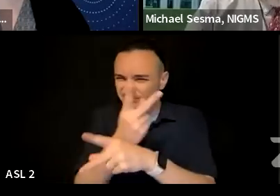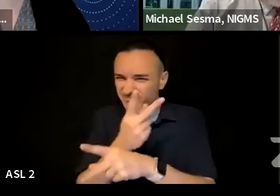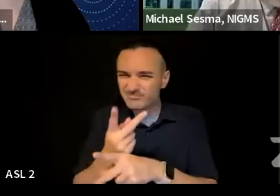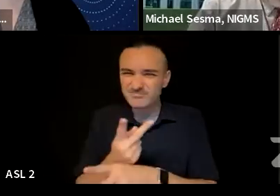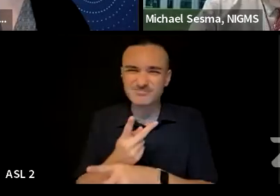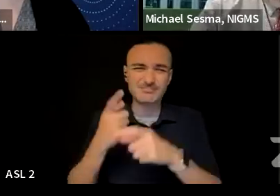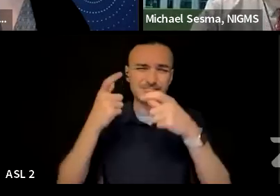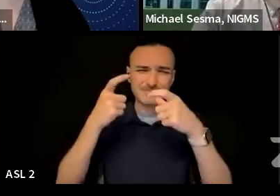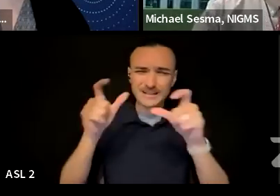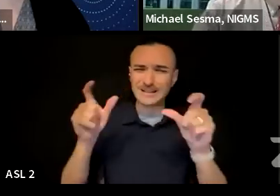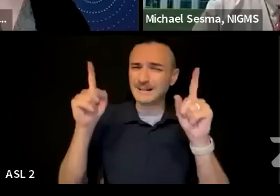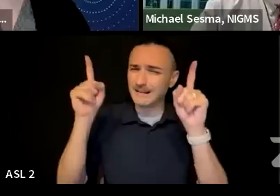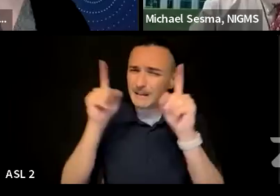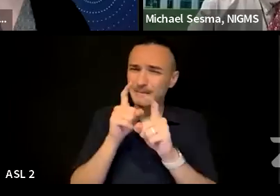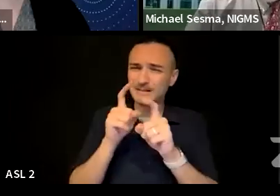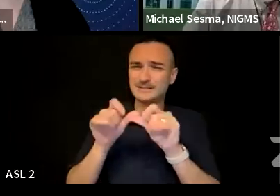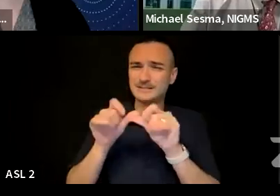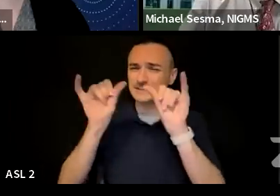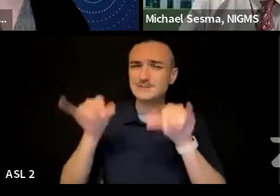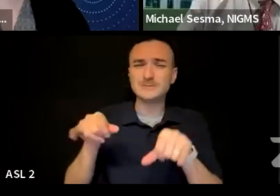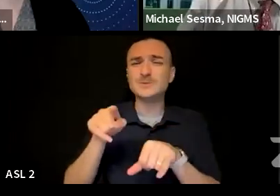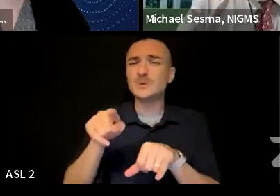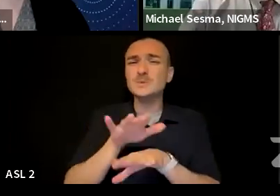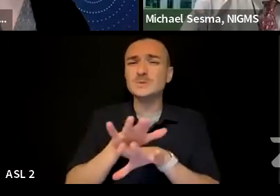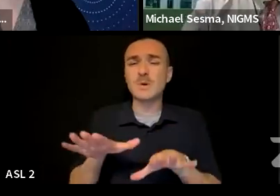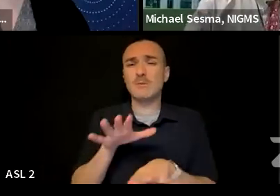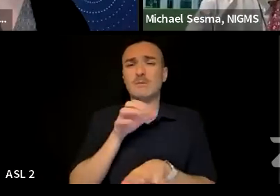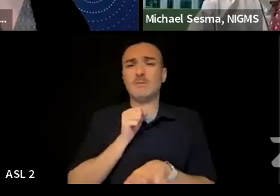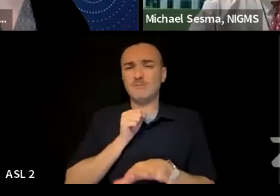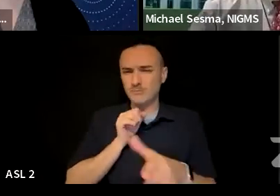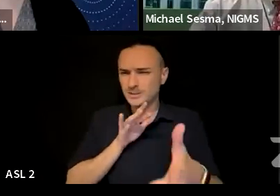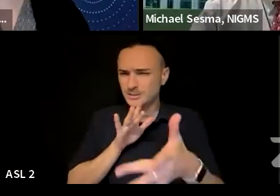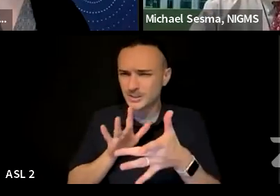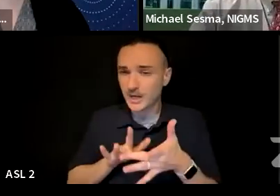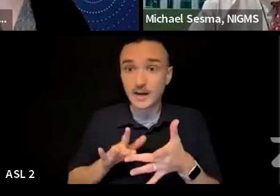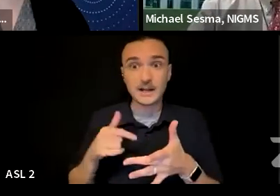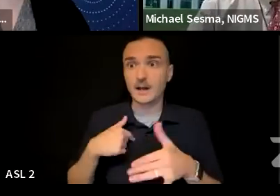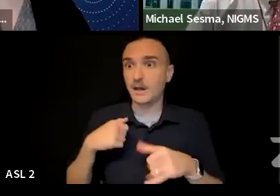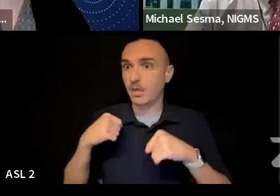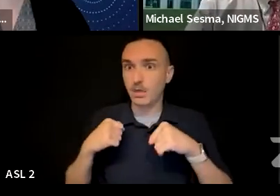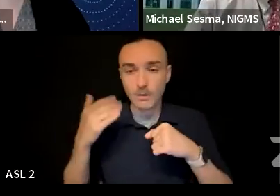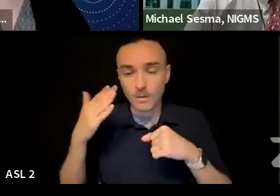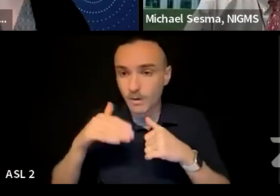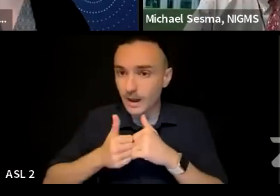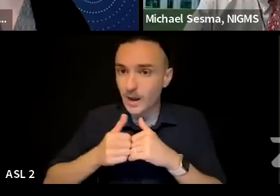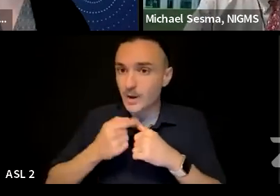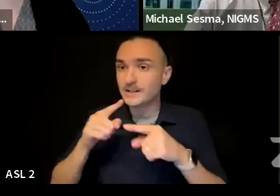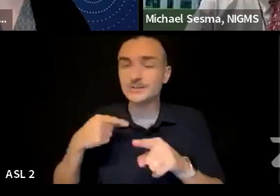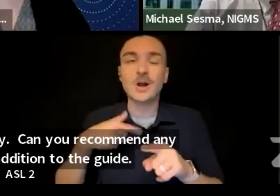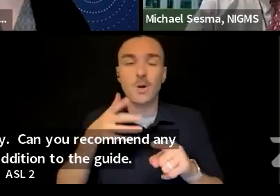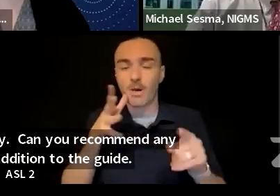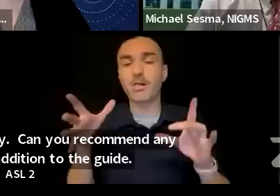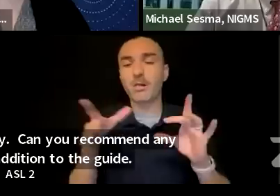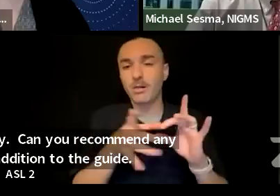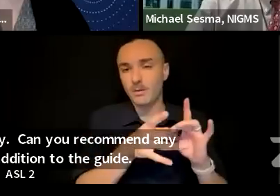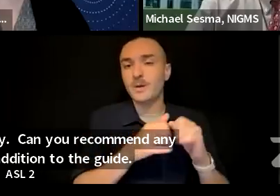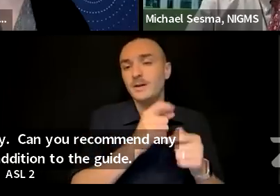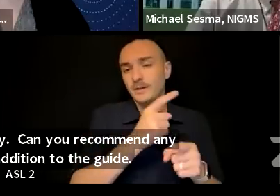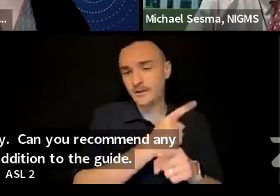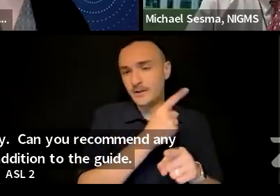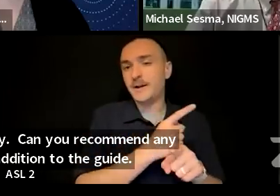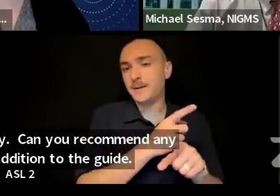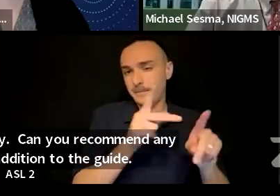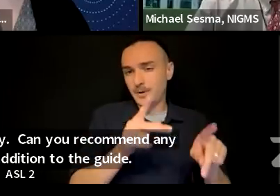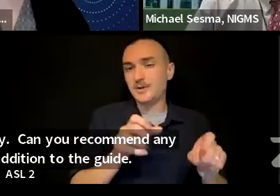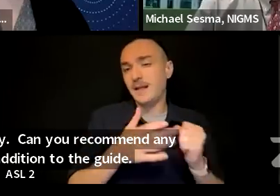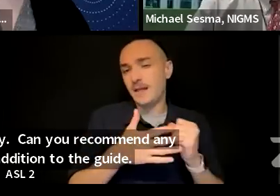reach out. If we can't answer your question, as Michael said, I'm sure we can find someone who can, and we are quite